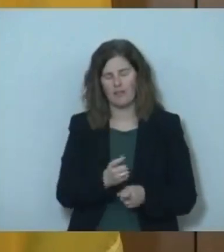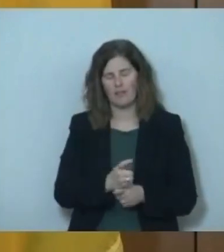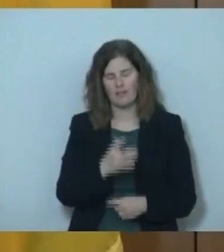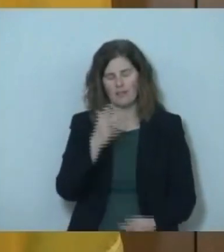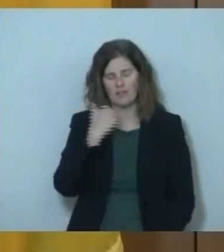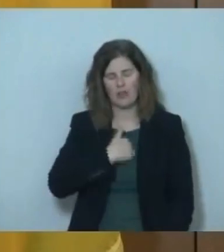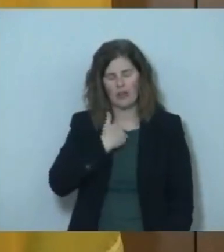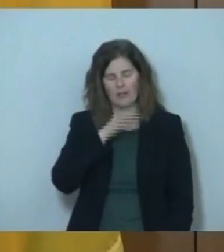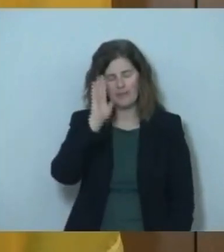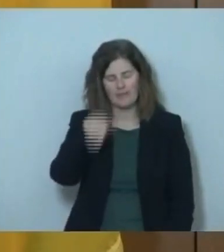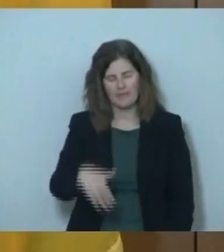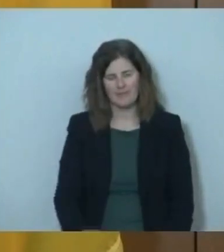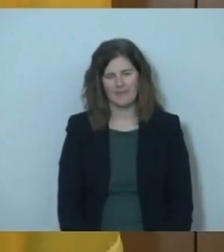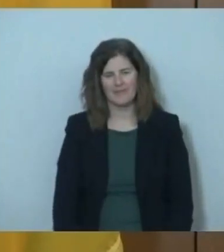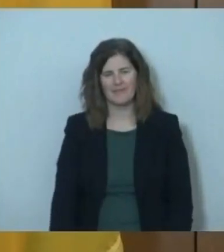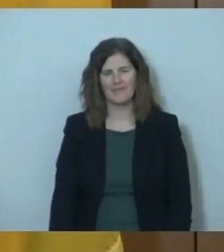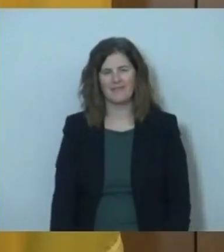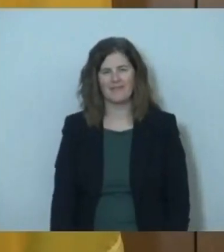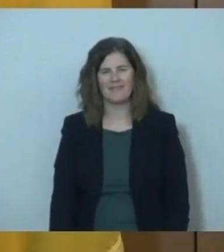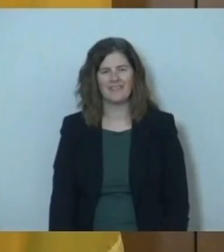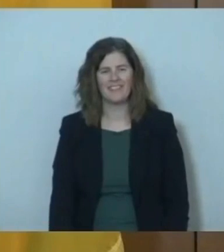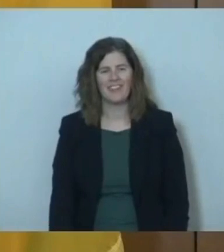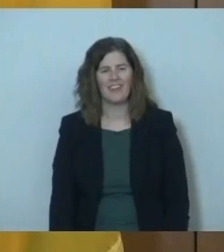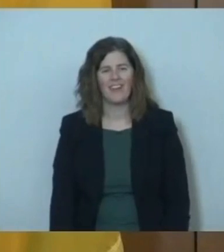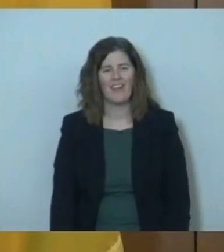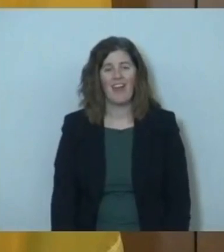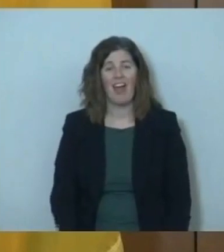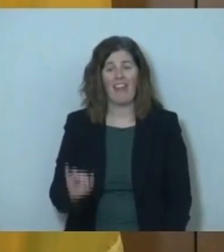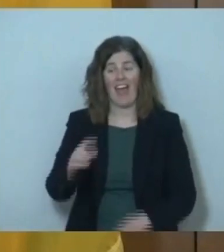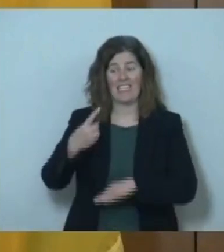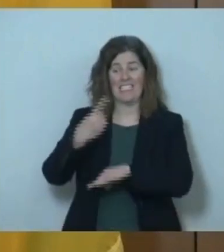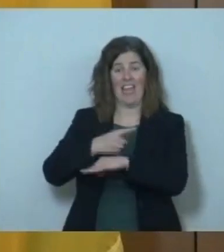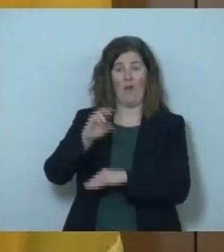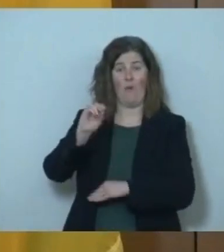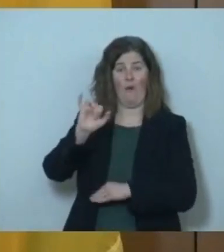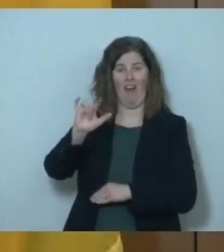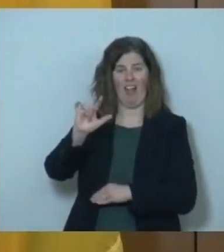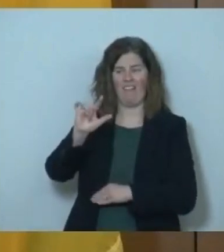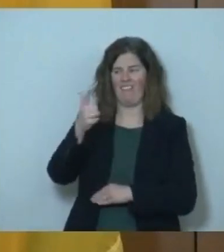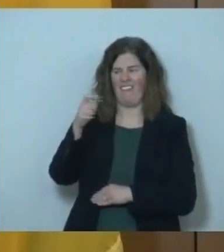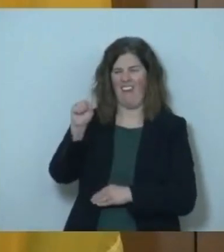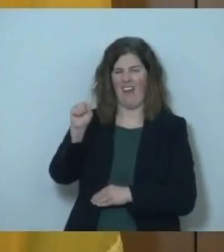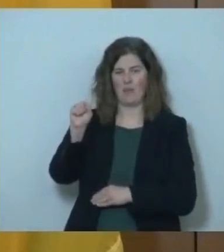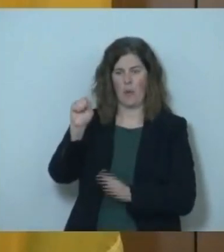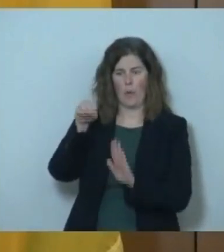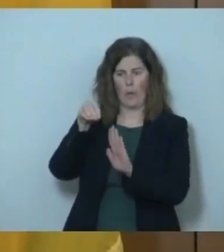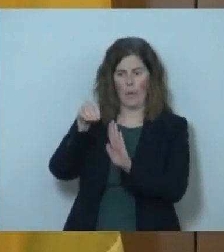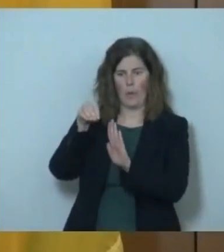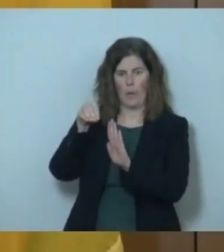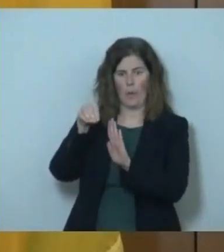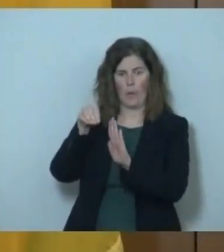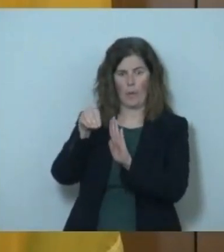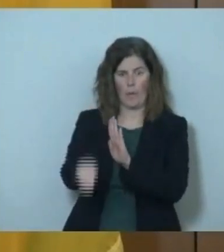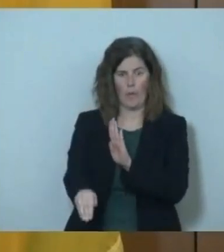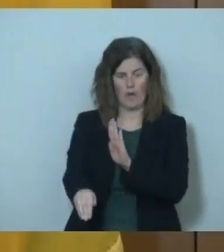said on the day that oil and gas was significantly dropping,